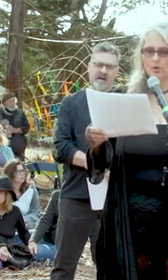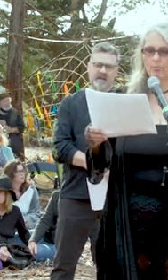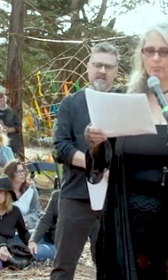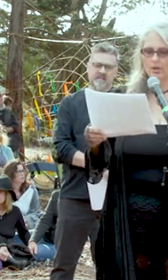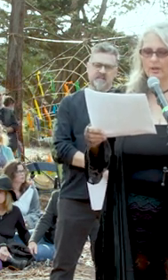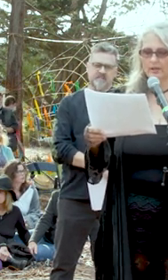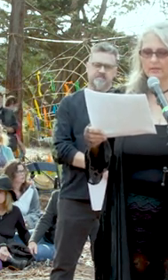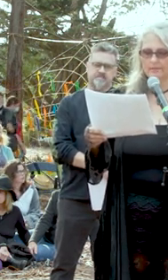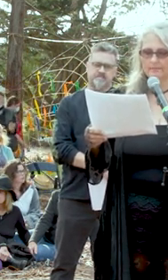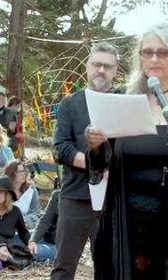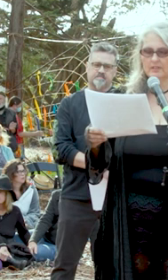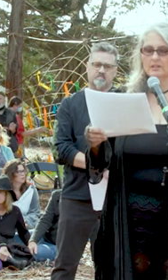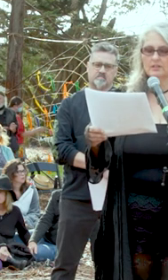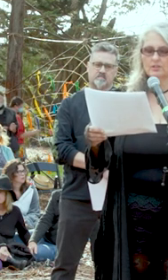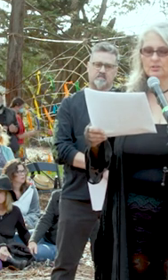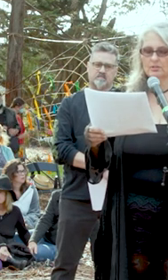Joe Bullock.